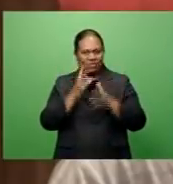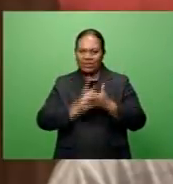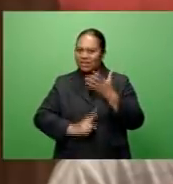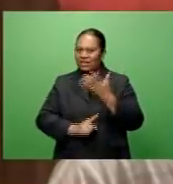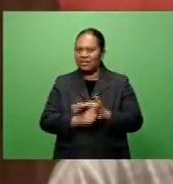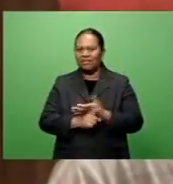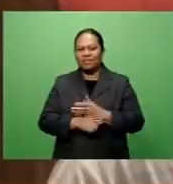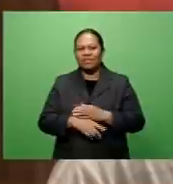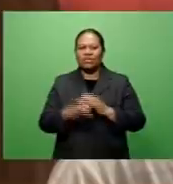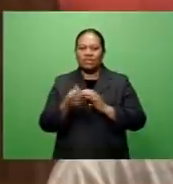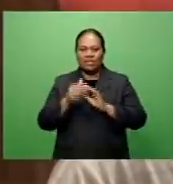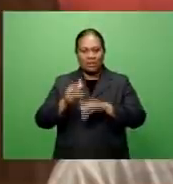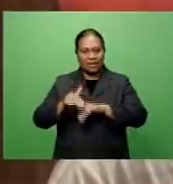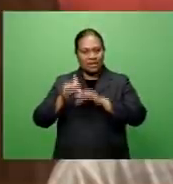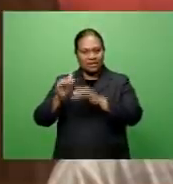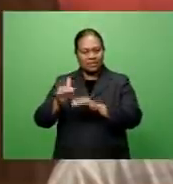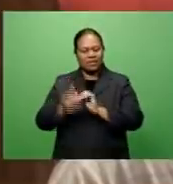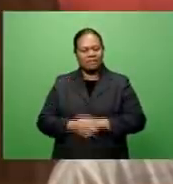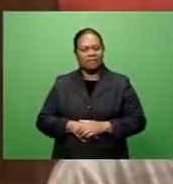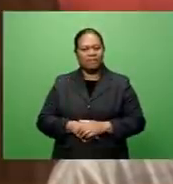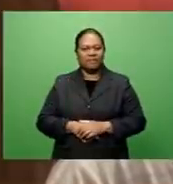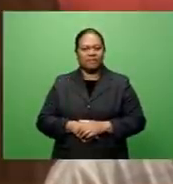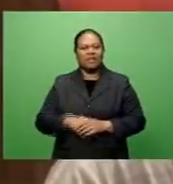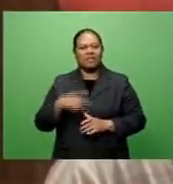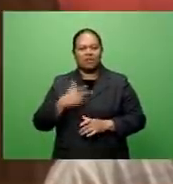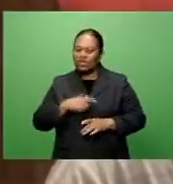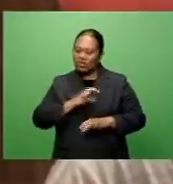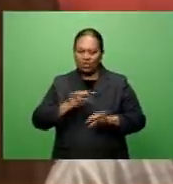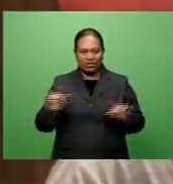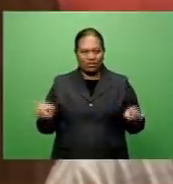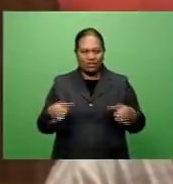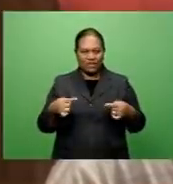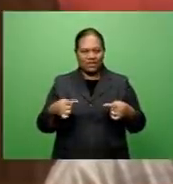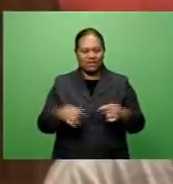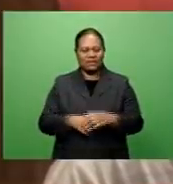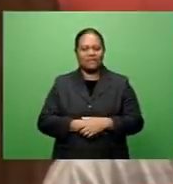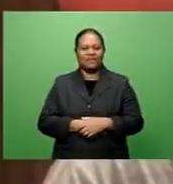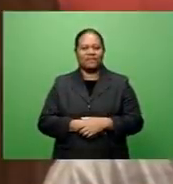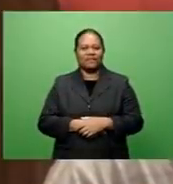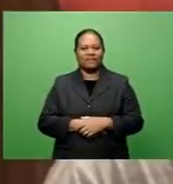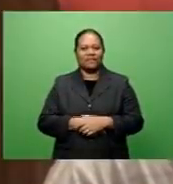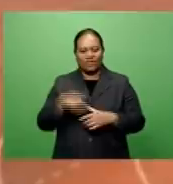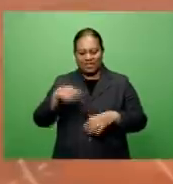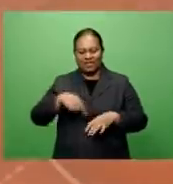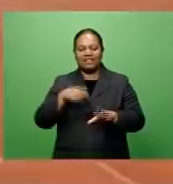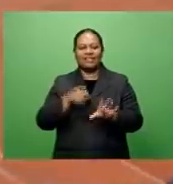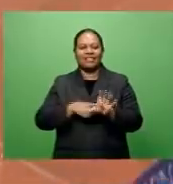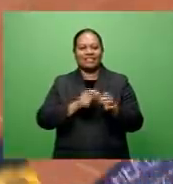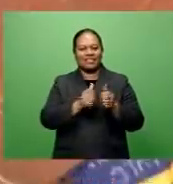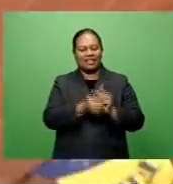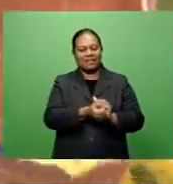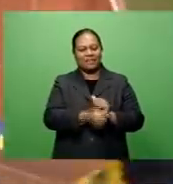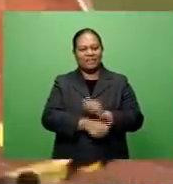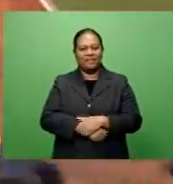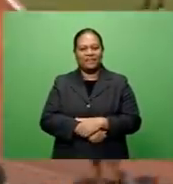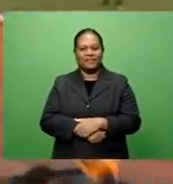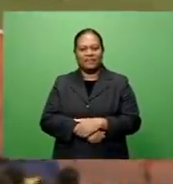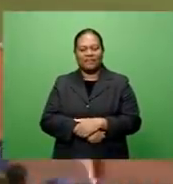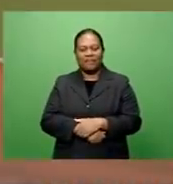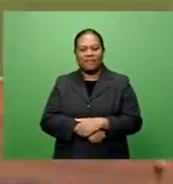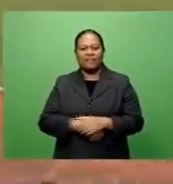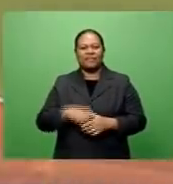Kandavu, so they just told me that they will not be competing for the 2021 games.